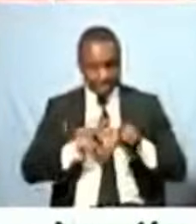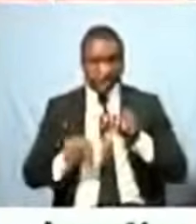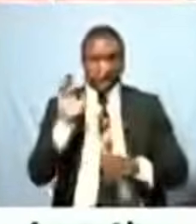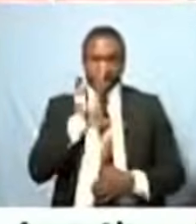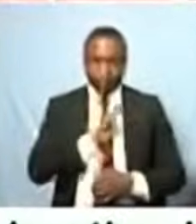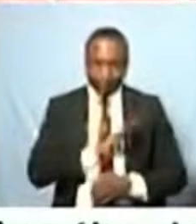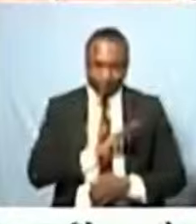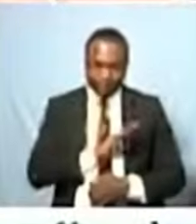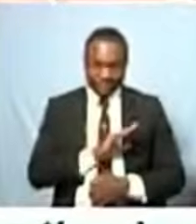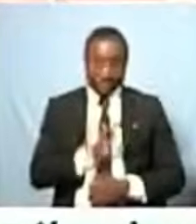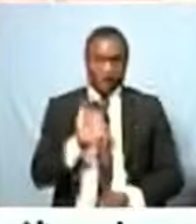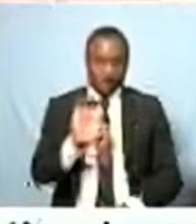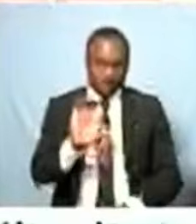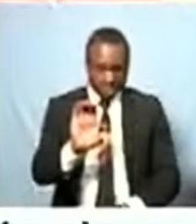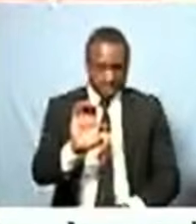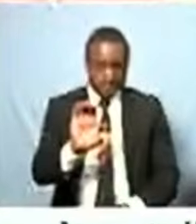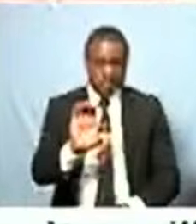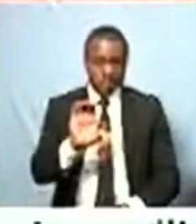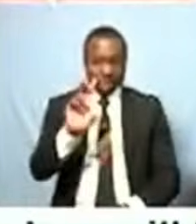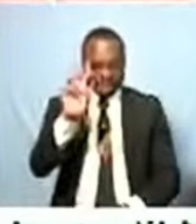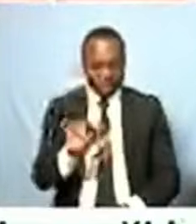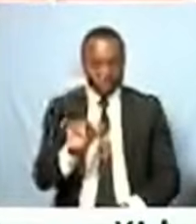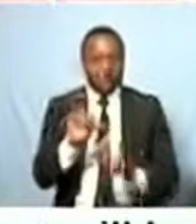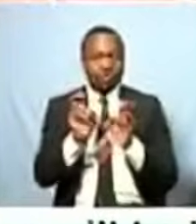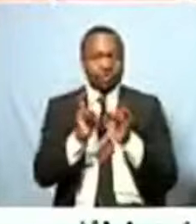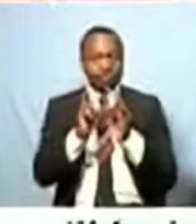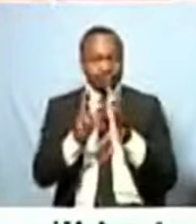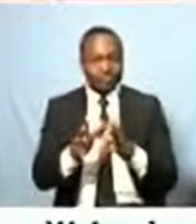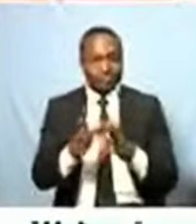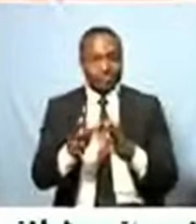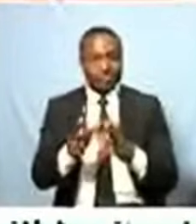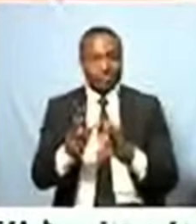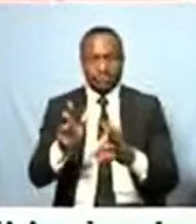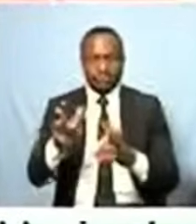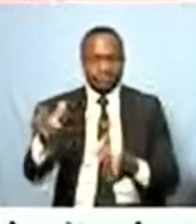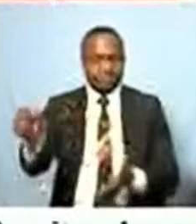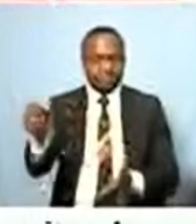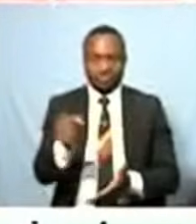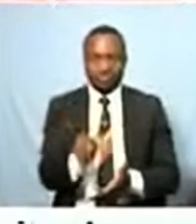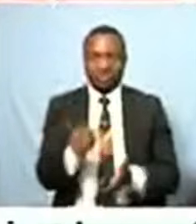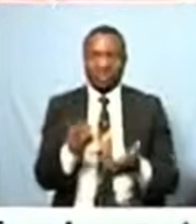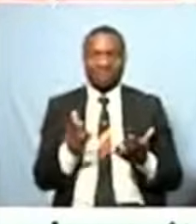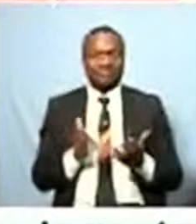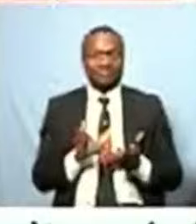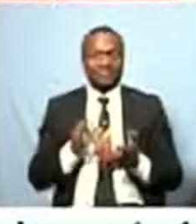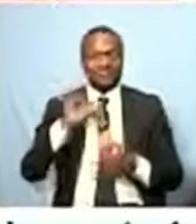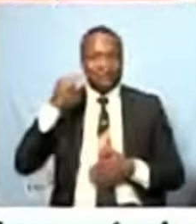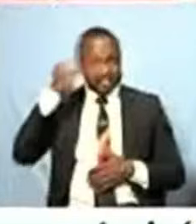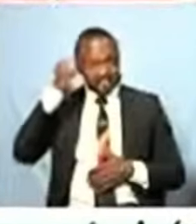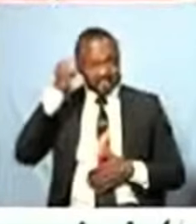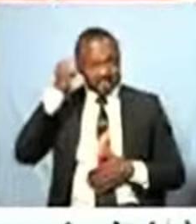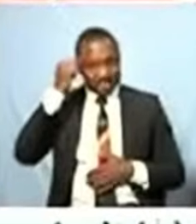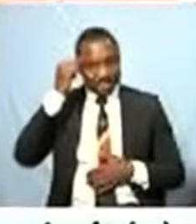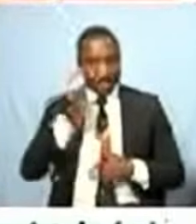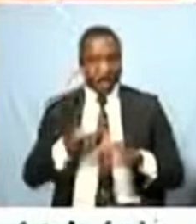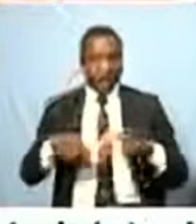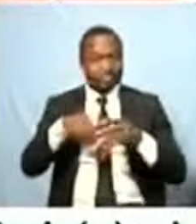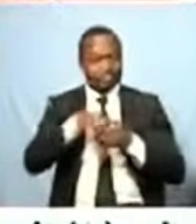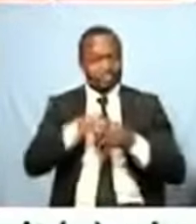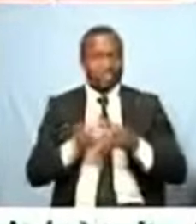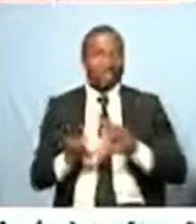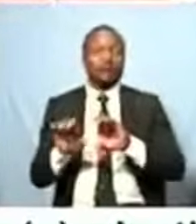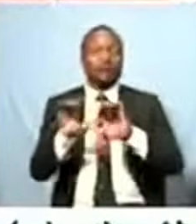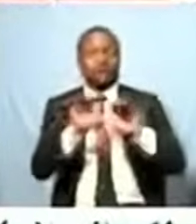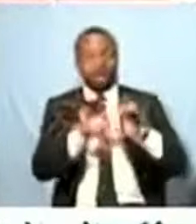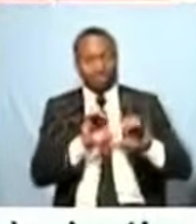undertaken. C, no contractor has been appointed as the government is considering undertaking